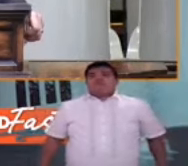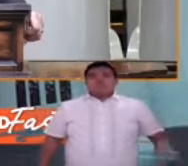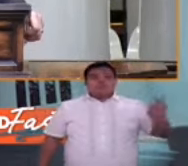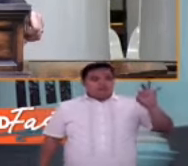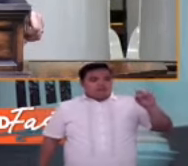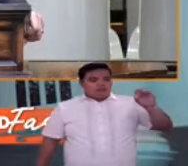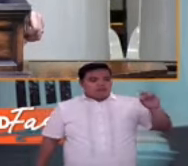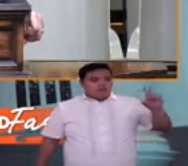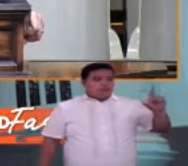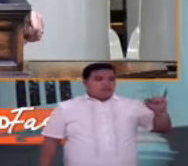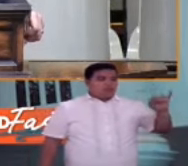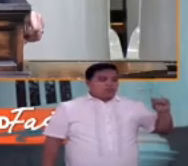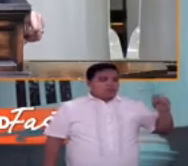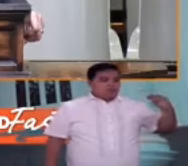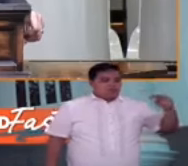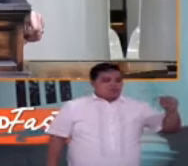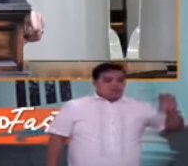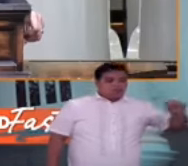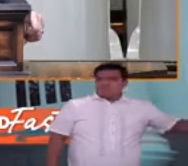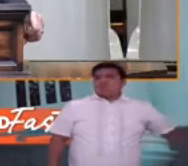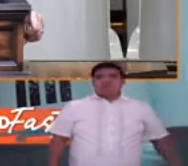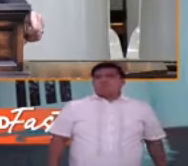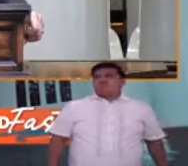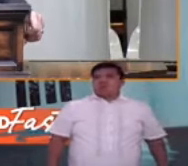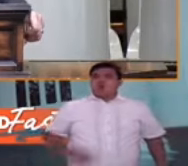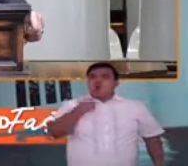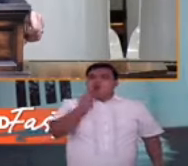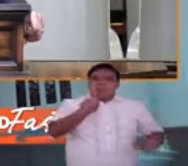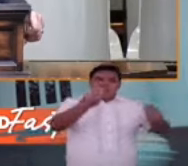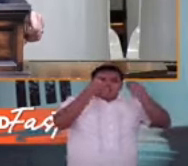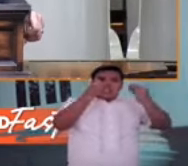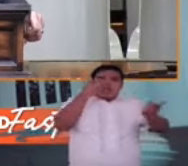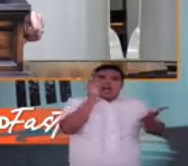You don't have to teach your children foolishness. It's bound in their heart.